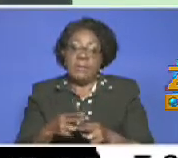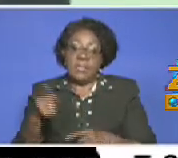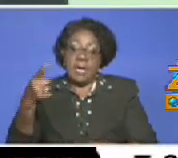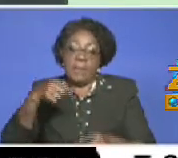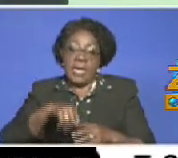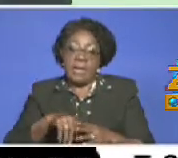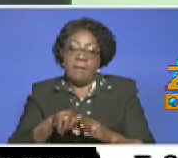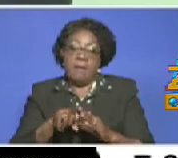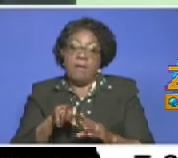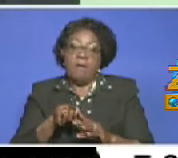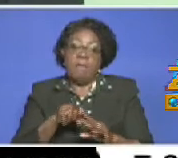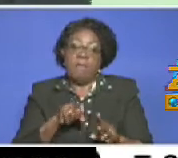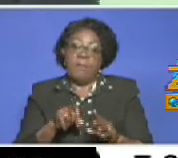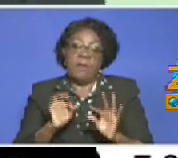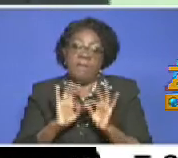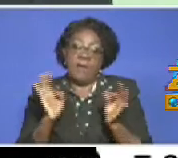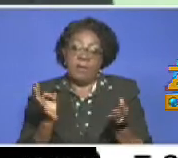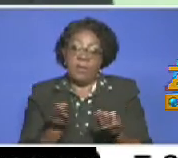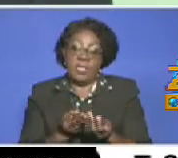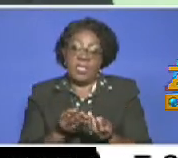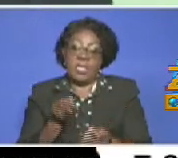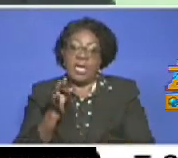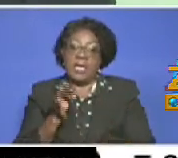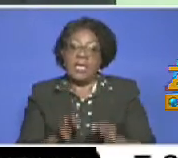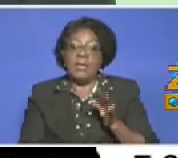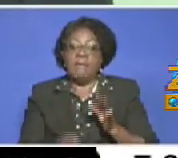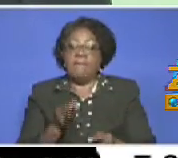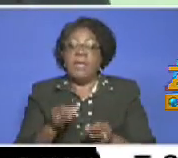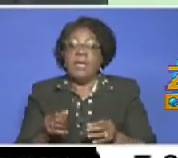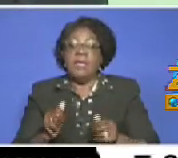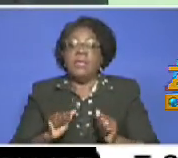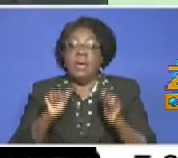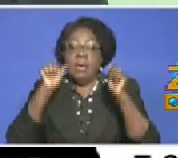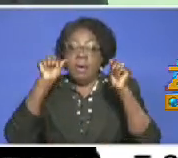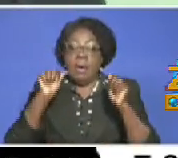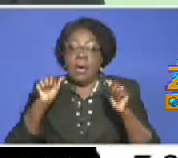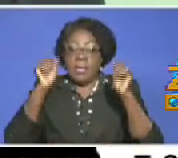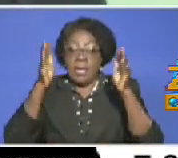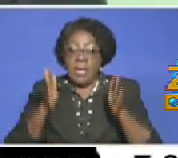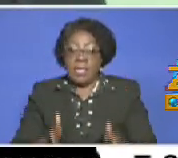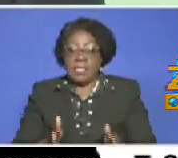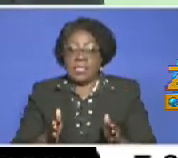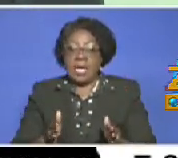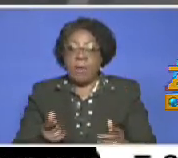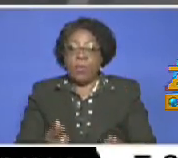an athlete qualifies in accordance with the stipulations, then they are awarded funding.